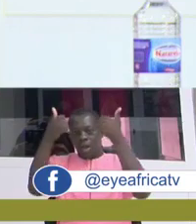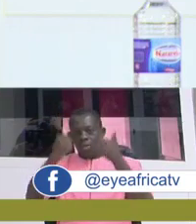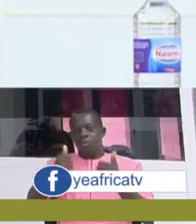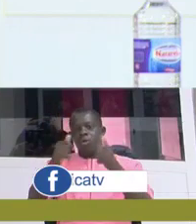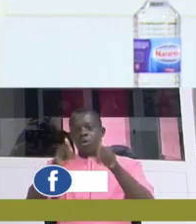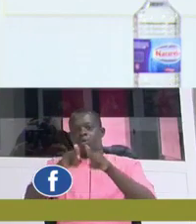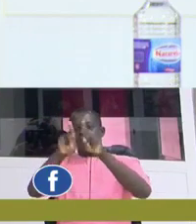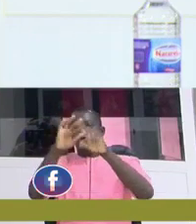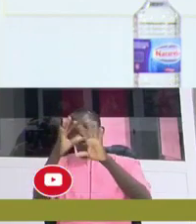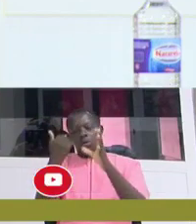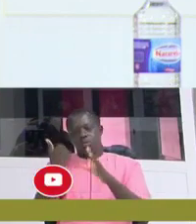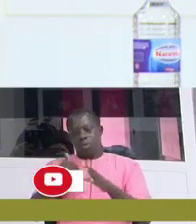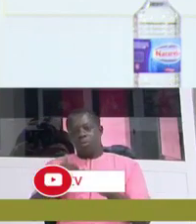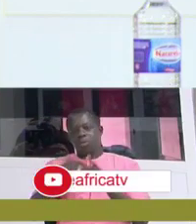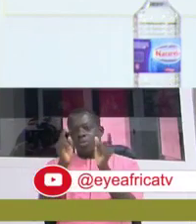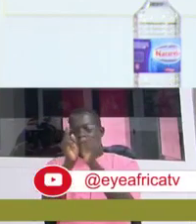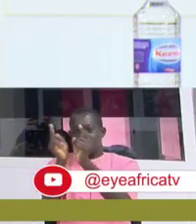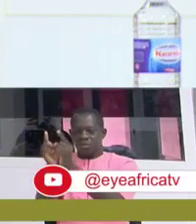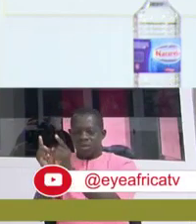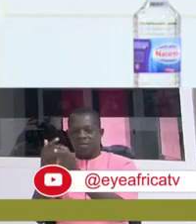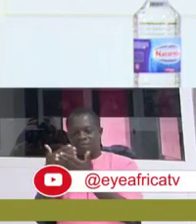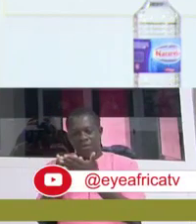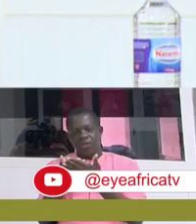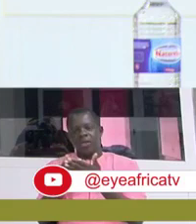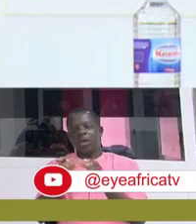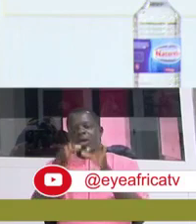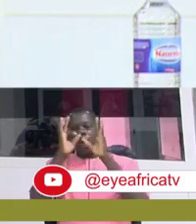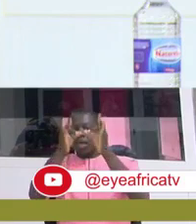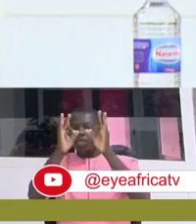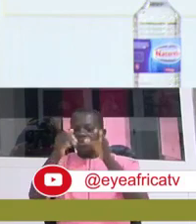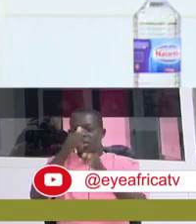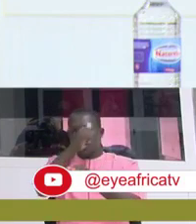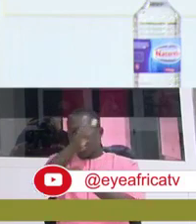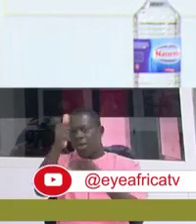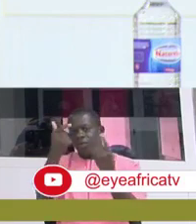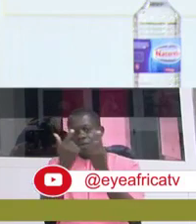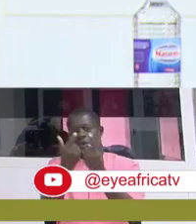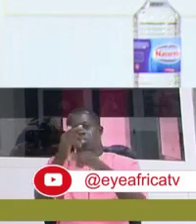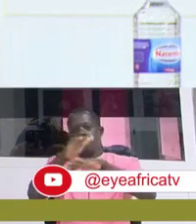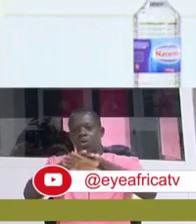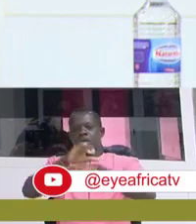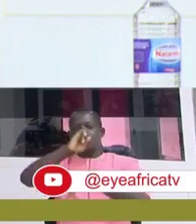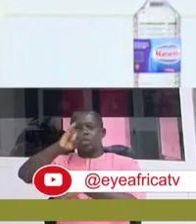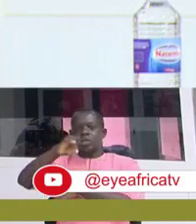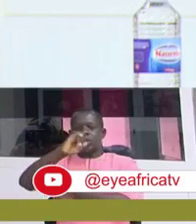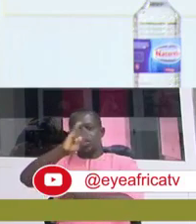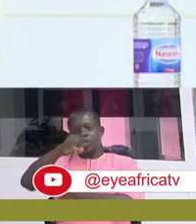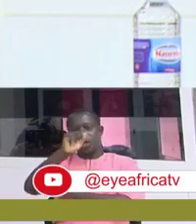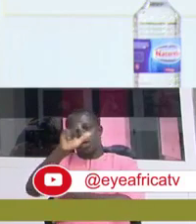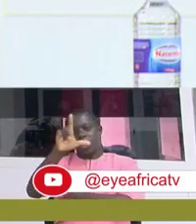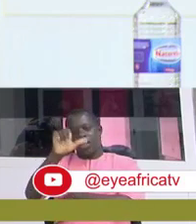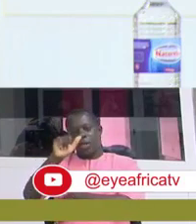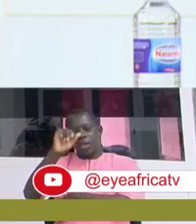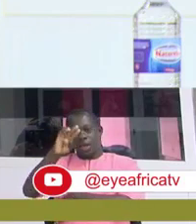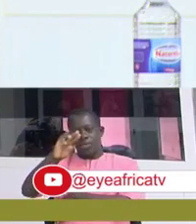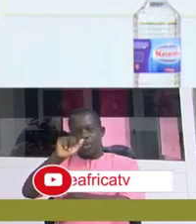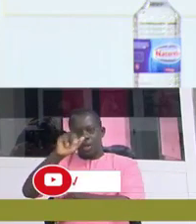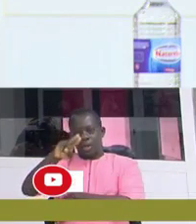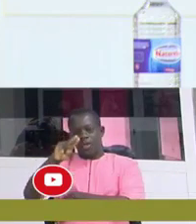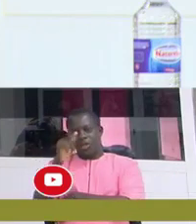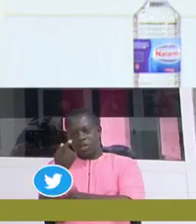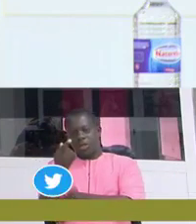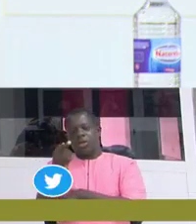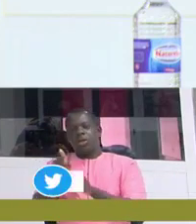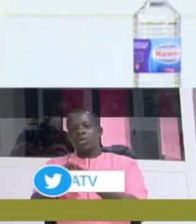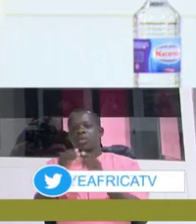people I have met. Nga fo Jalamaya. I said everything to Jalamang. Jalamang konyoko. Jalamang said to me. Keta. Asisi la palano